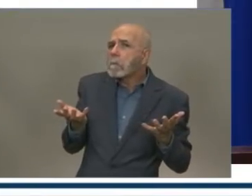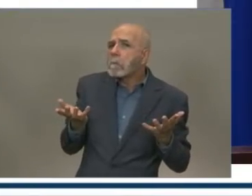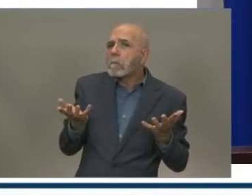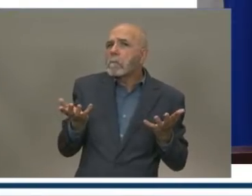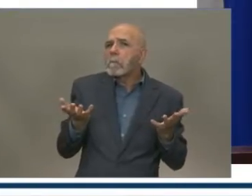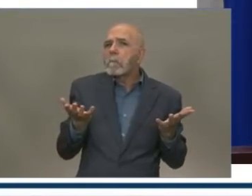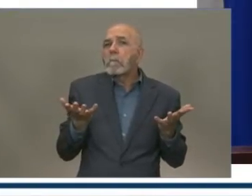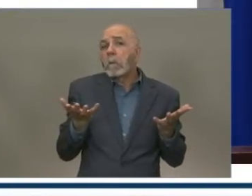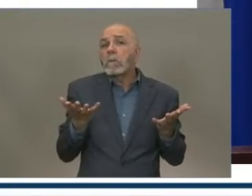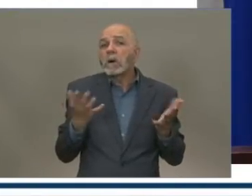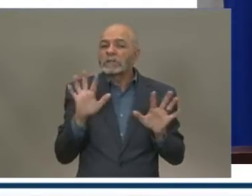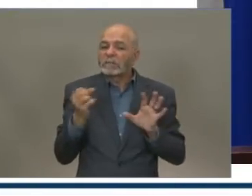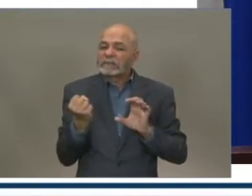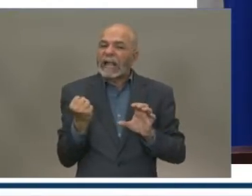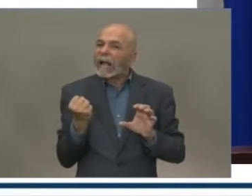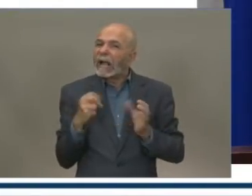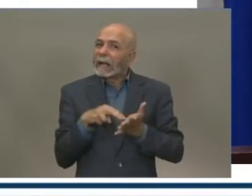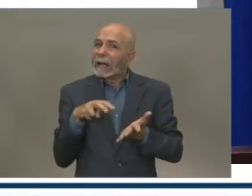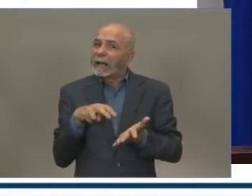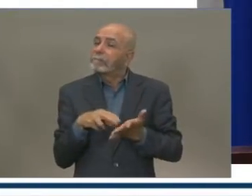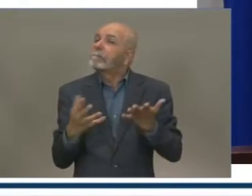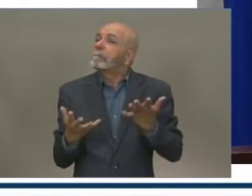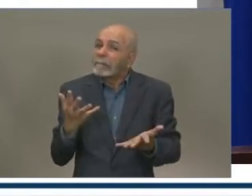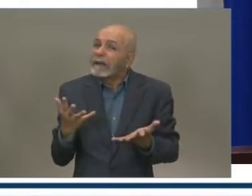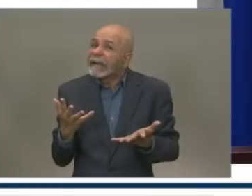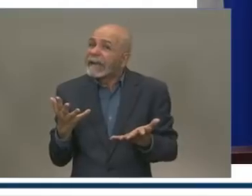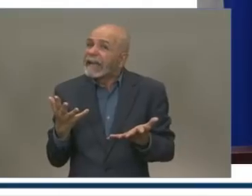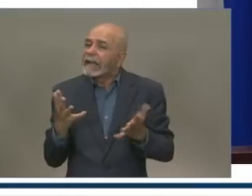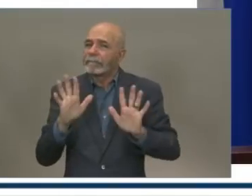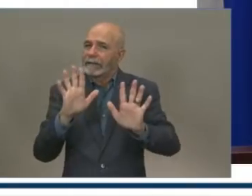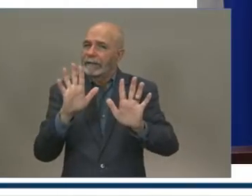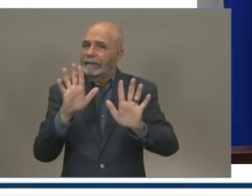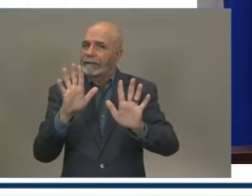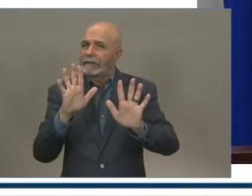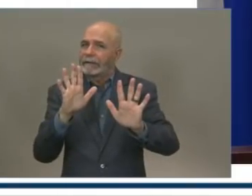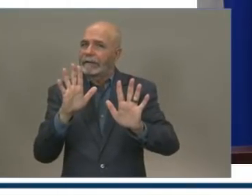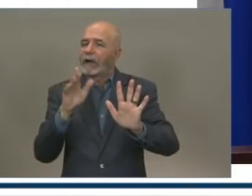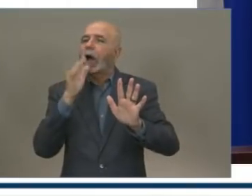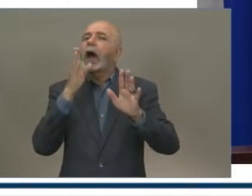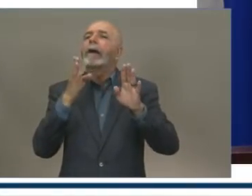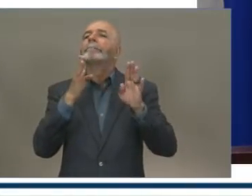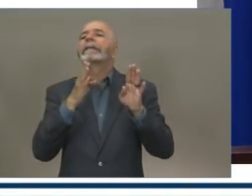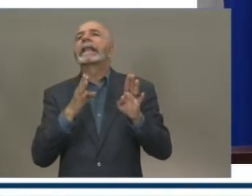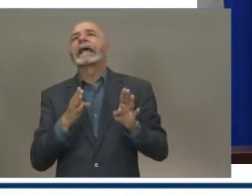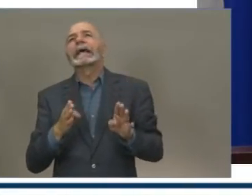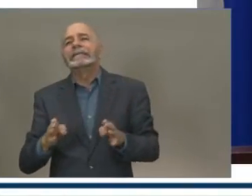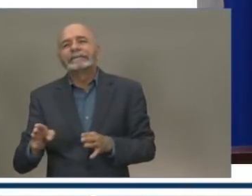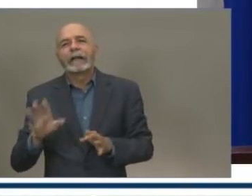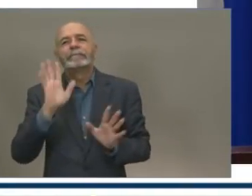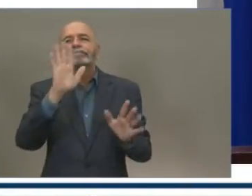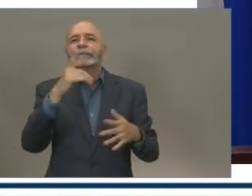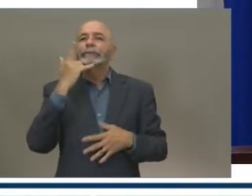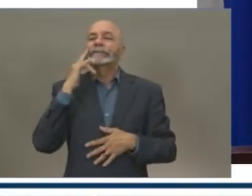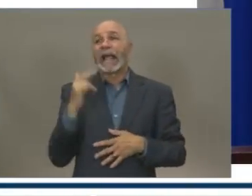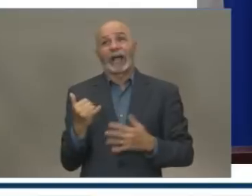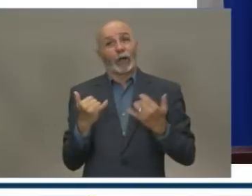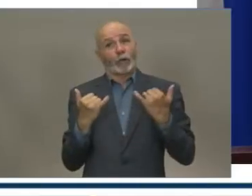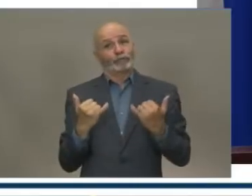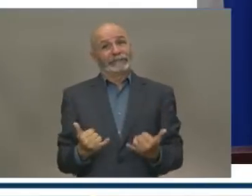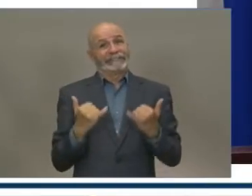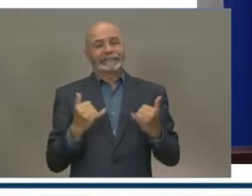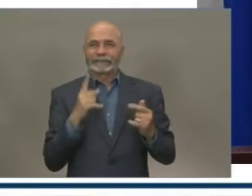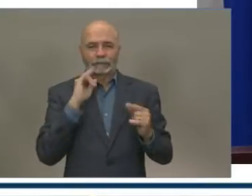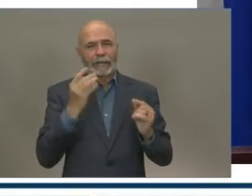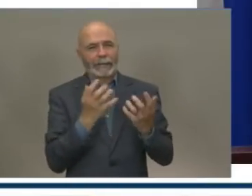bonus. But I think the safest precaution would be to plan it like we're going to be like we are today, which, as the Premier